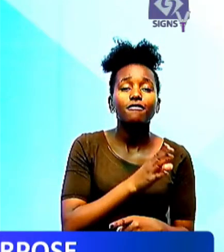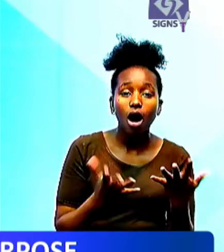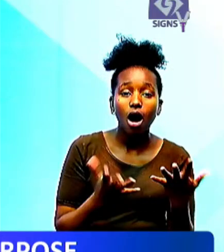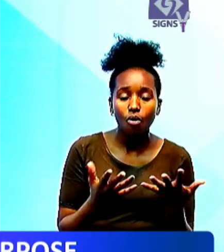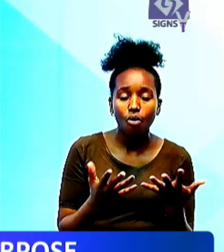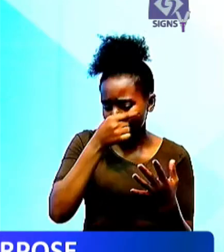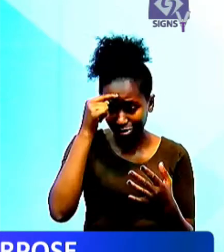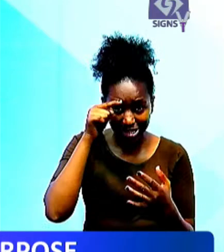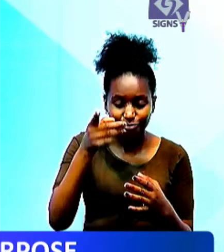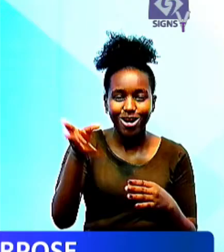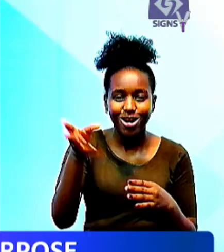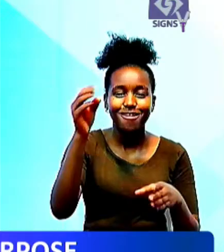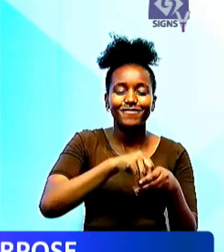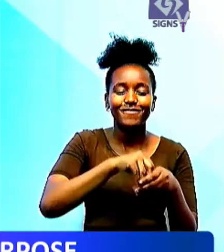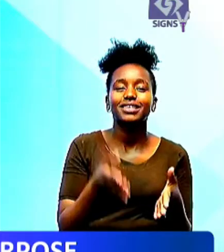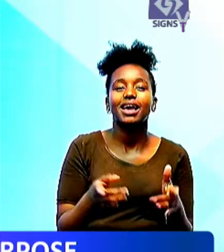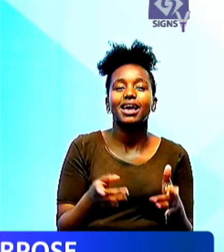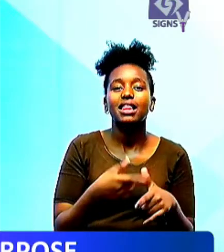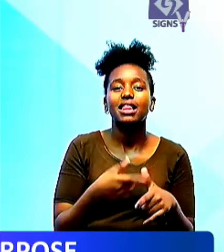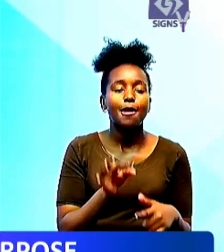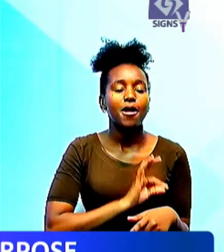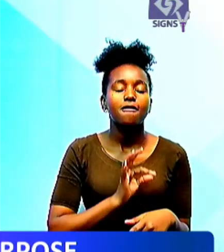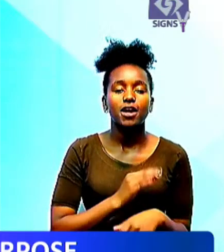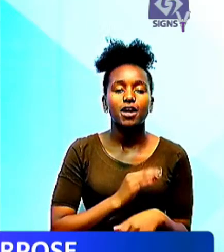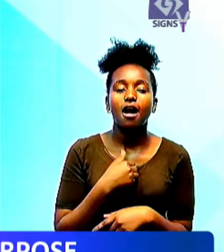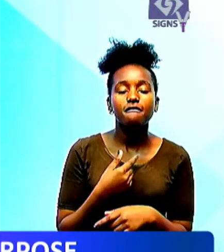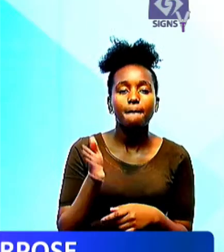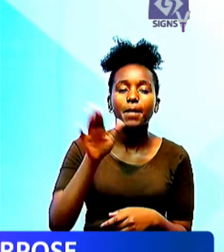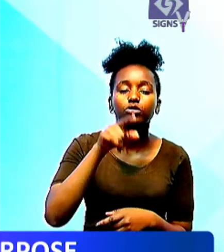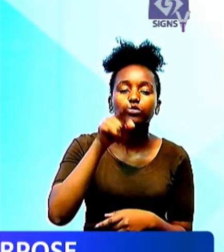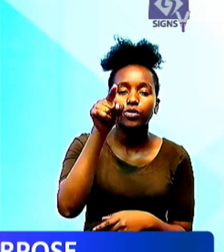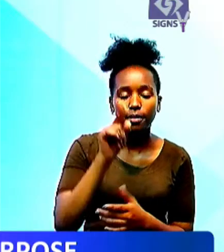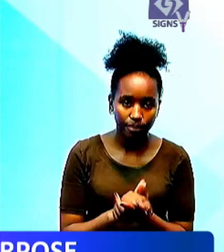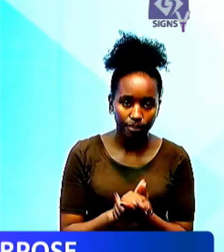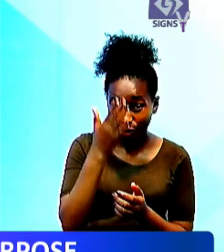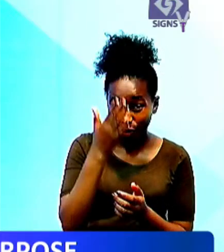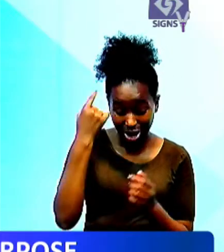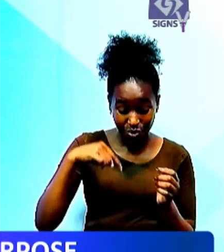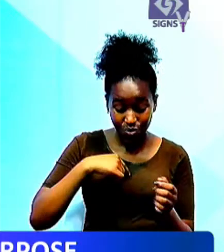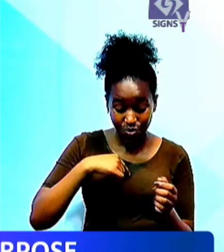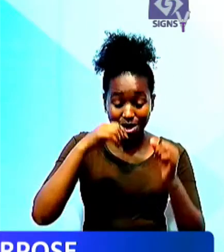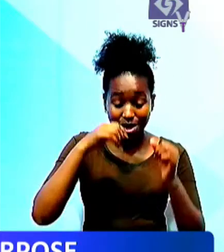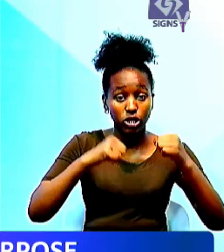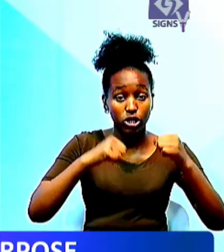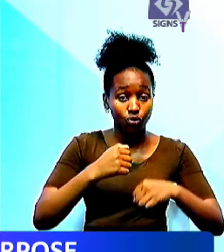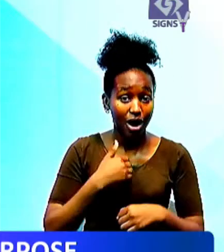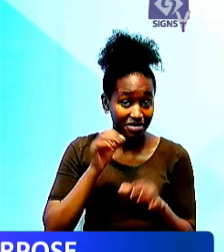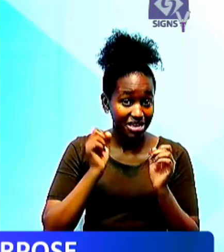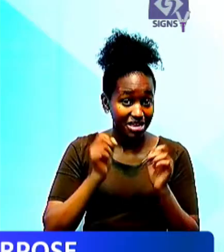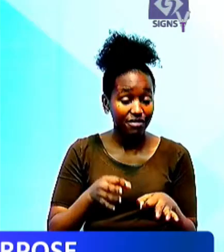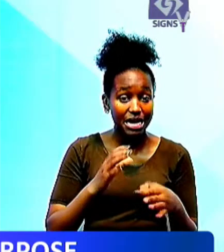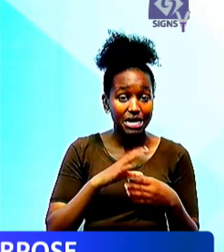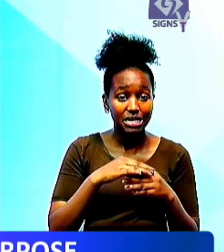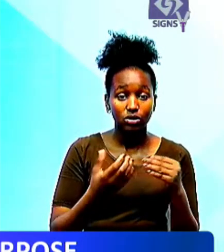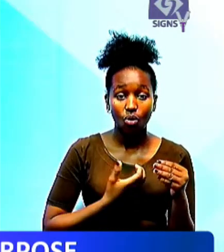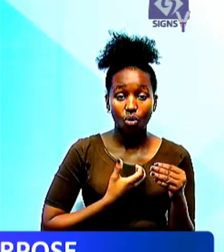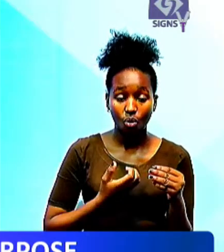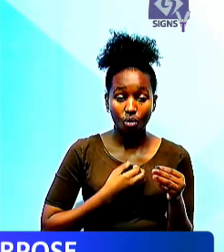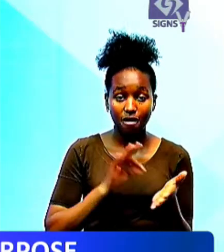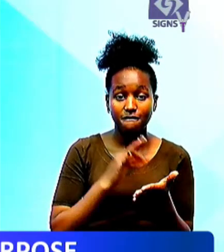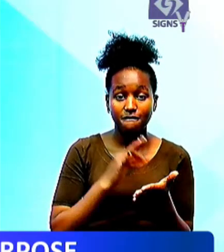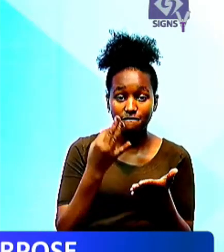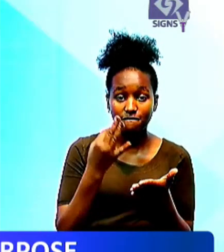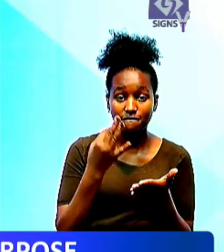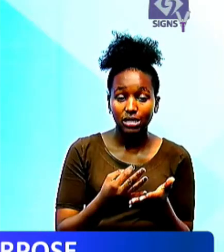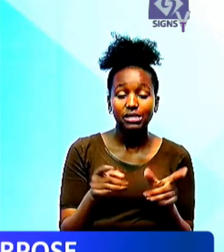our Nairobi Security Exchange? There are huge margin, there is huge potential. If we create our own funds that are